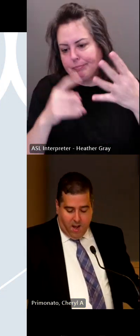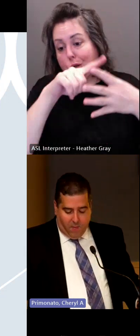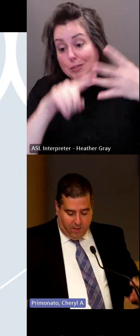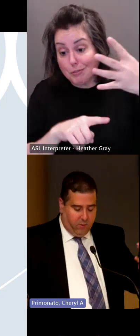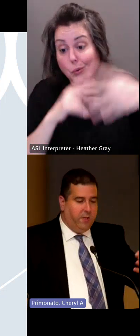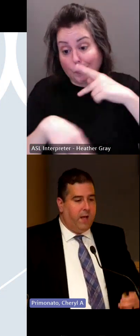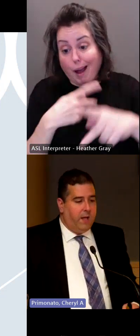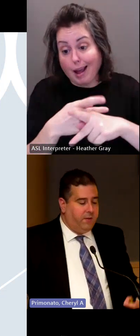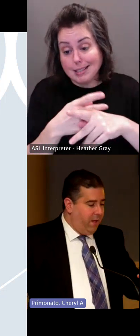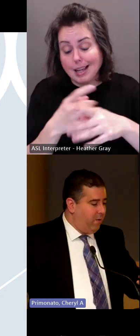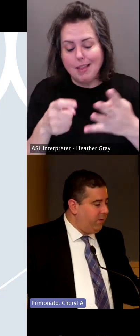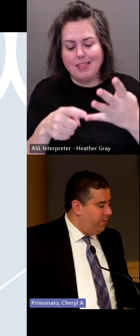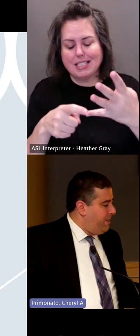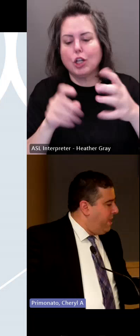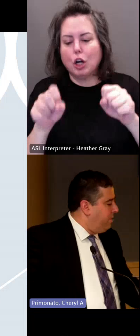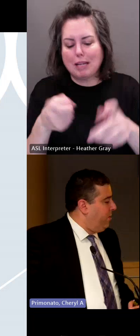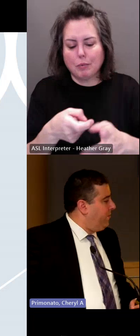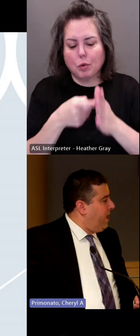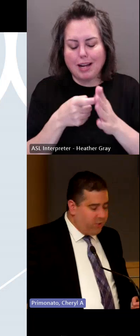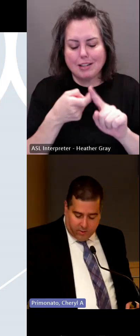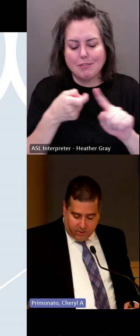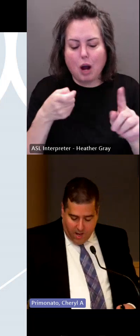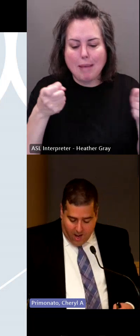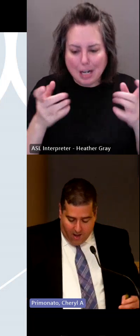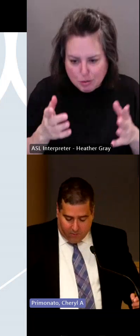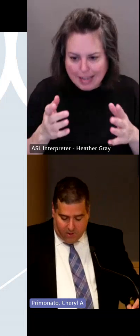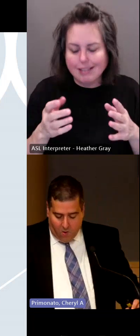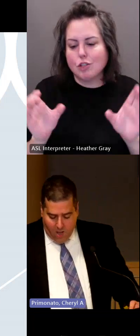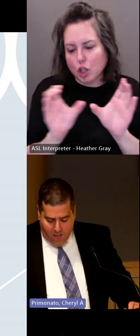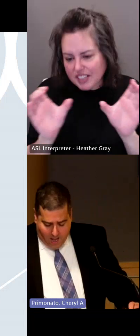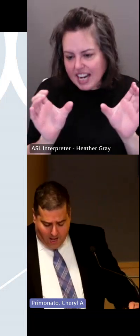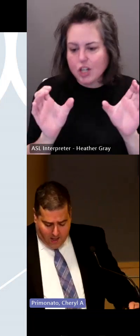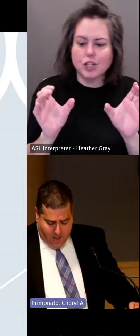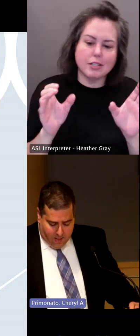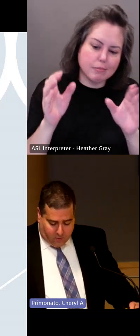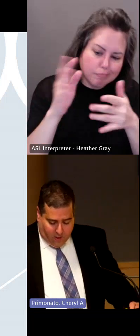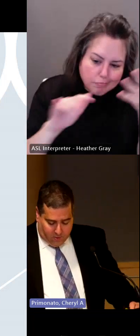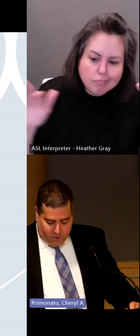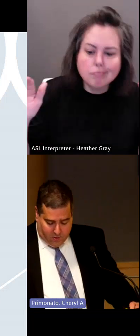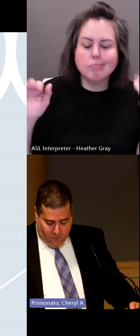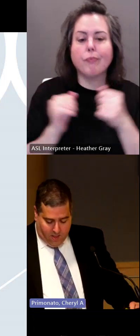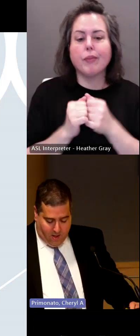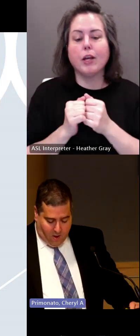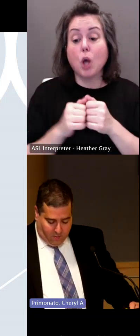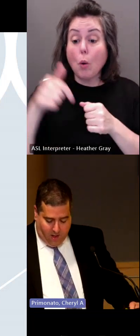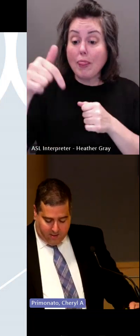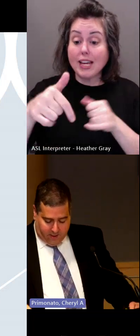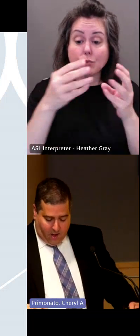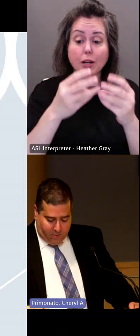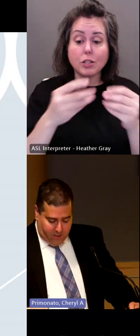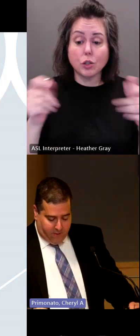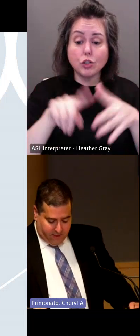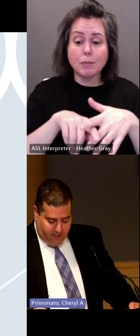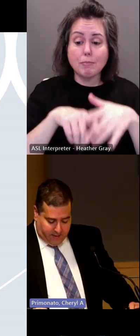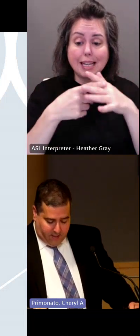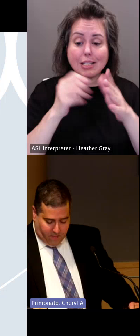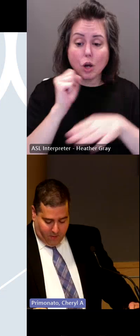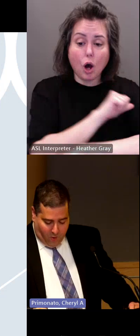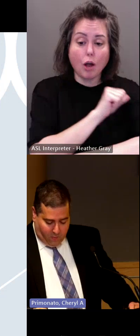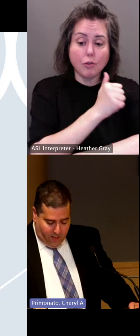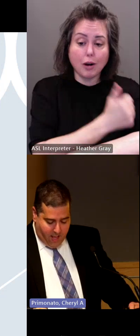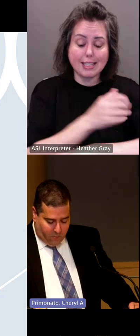management, including they also maintain their certifications. This resolution would again authorize the adoption of this